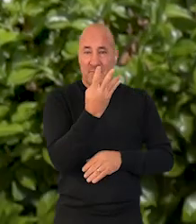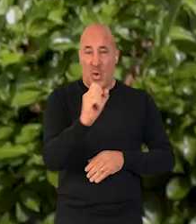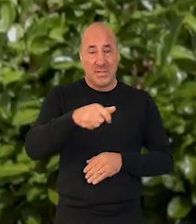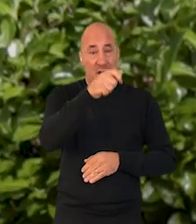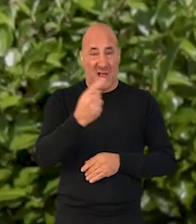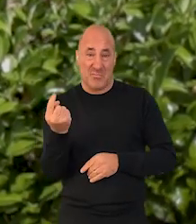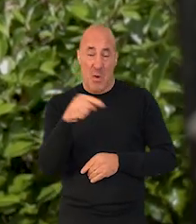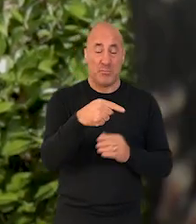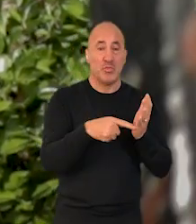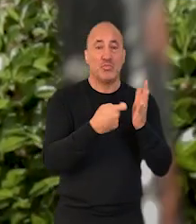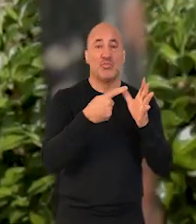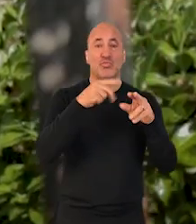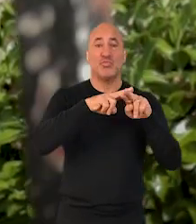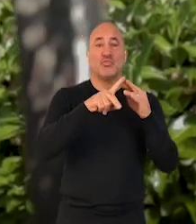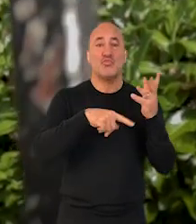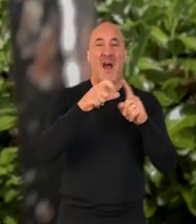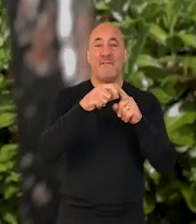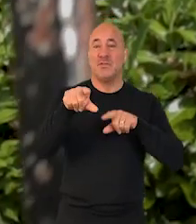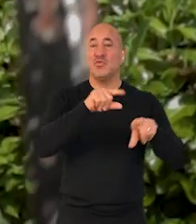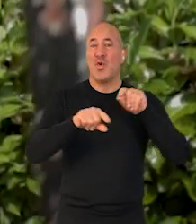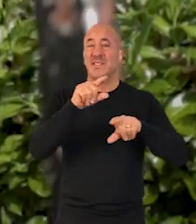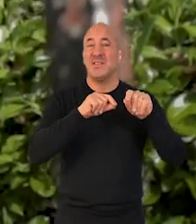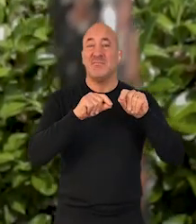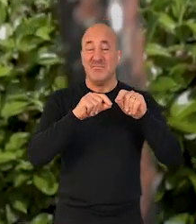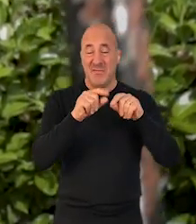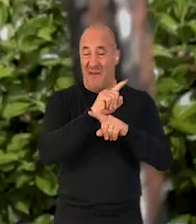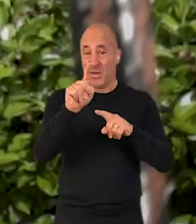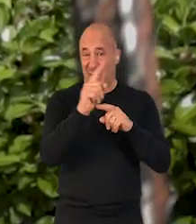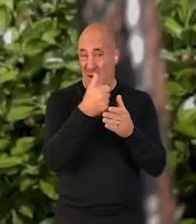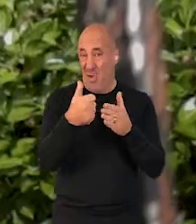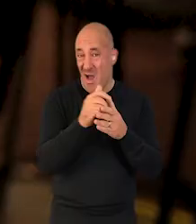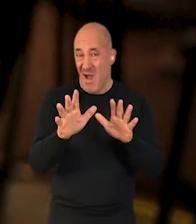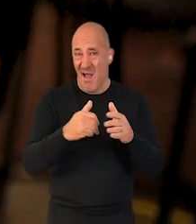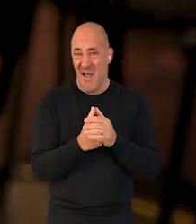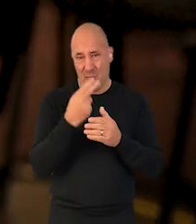40 clients that attend Trafford Choices on a regular basis each week. Called Trafford